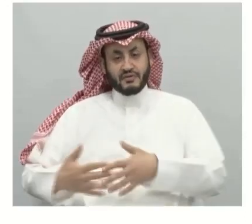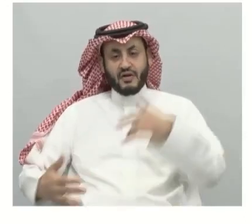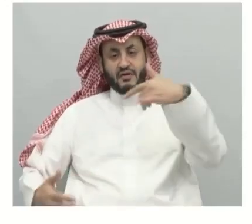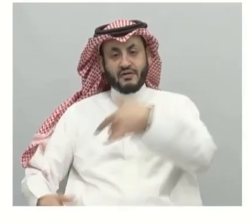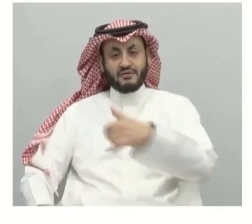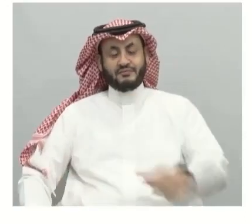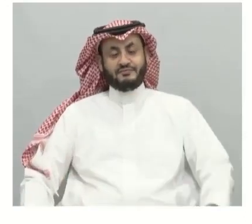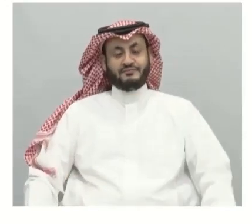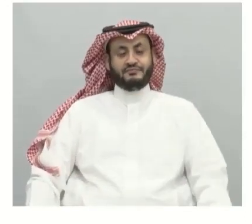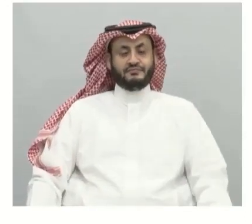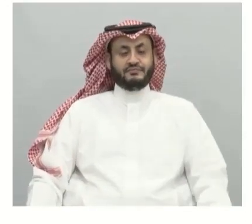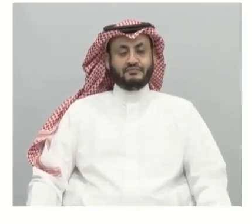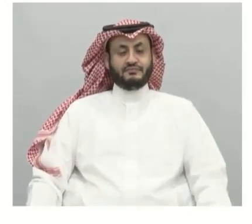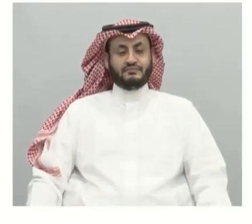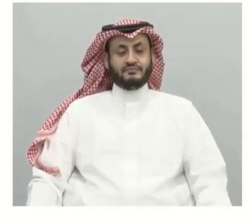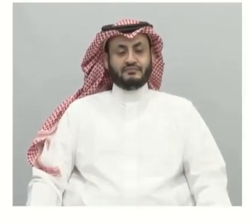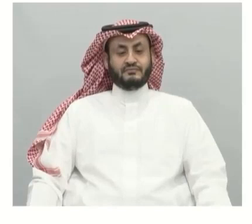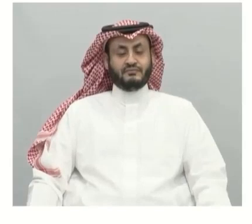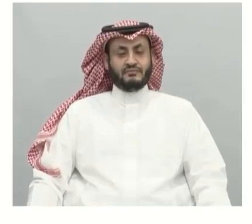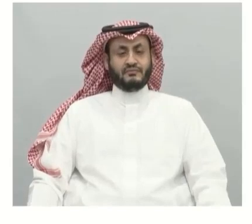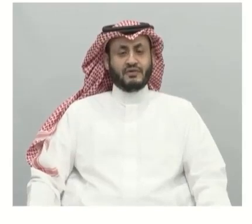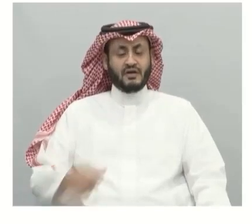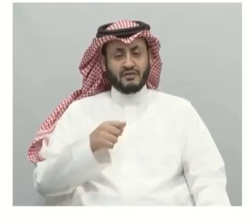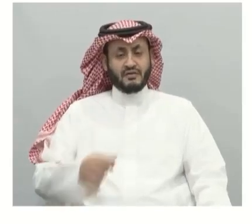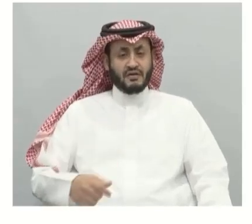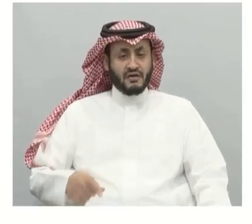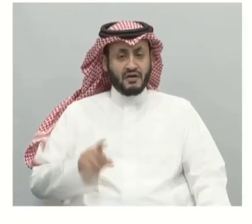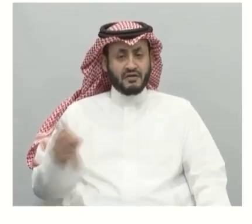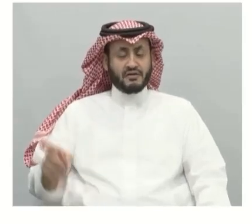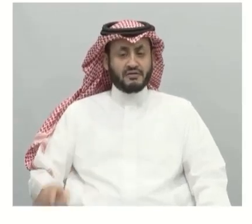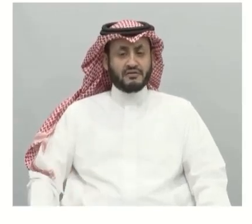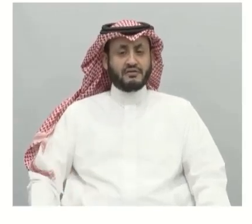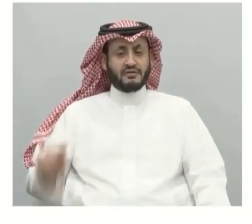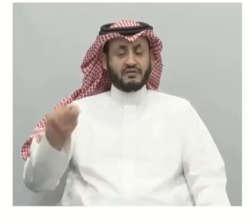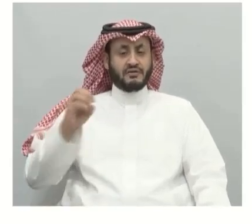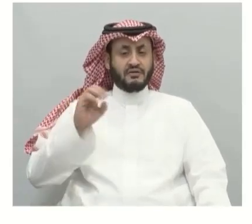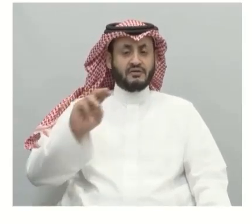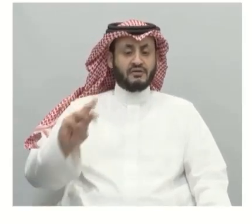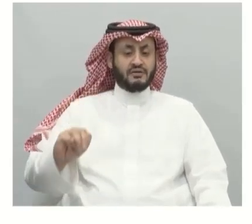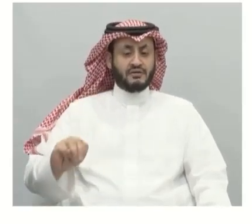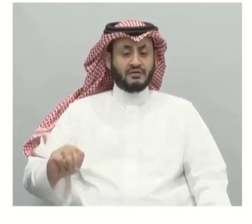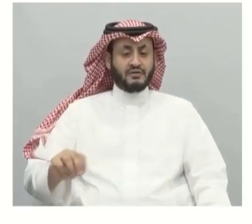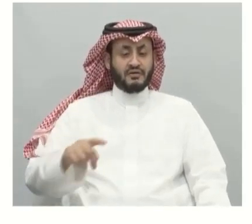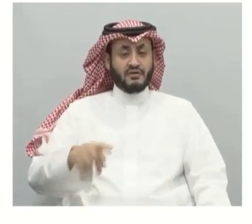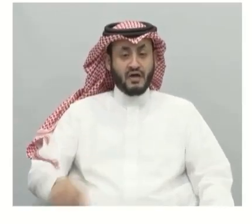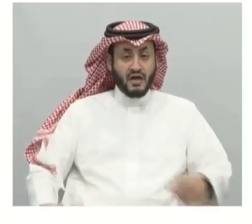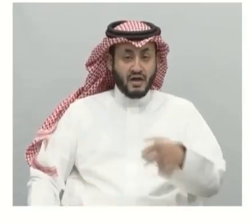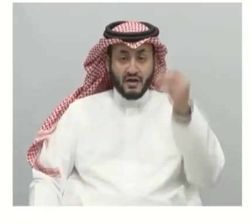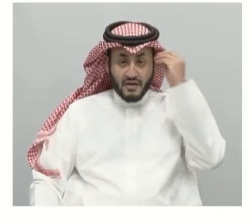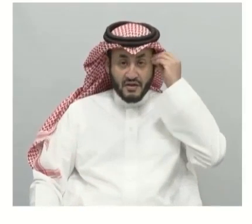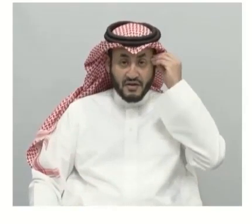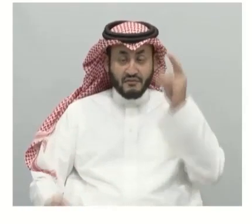The reporter started by, here is Tom Lennon. It seems he is very well known for the reporter, so he